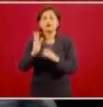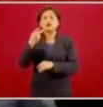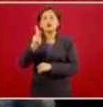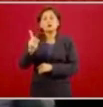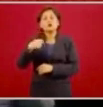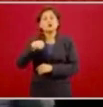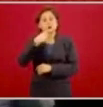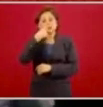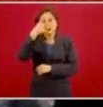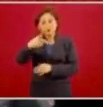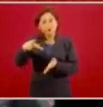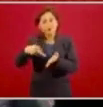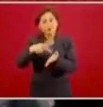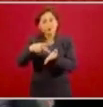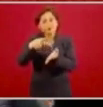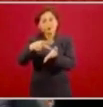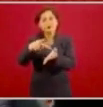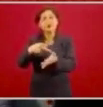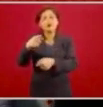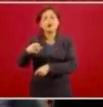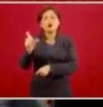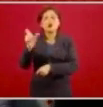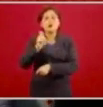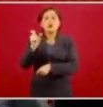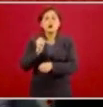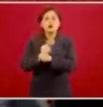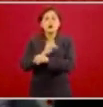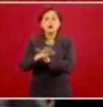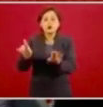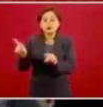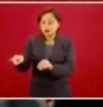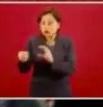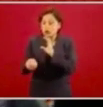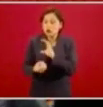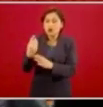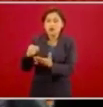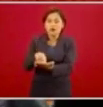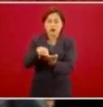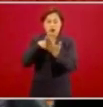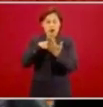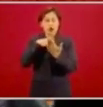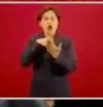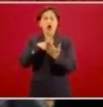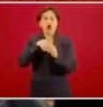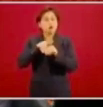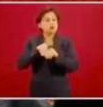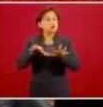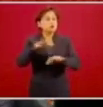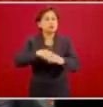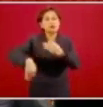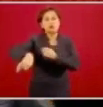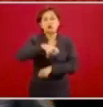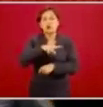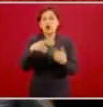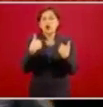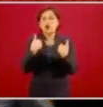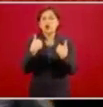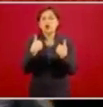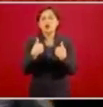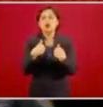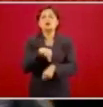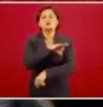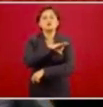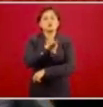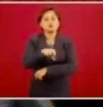dealing with very early data, but we do want to present every piece of information from the very beginning so we